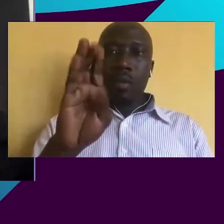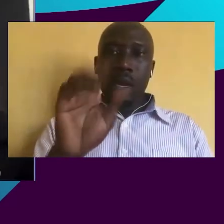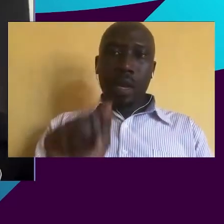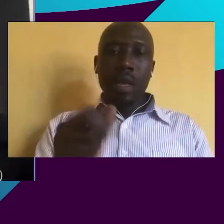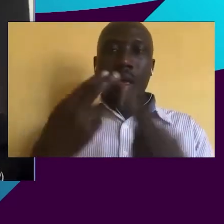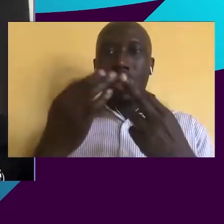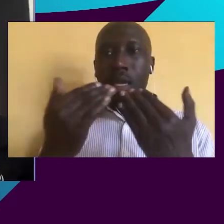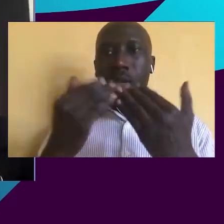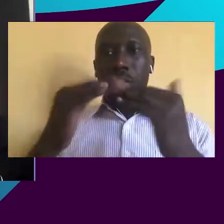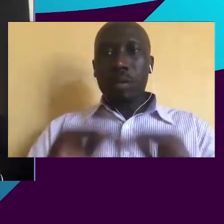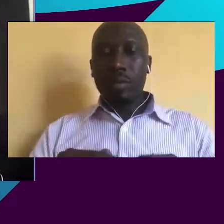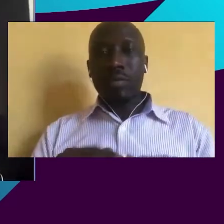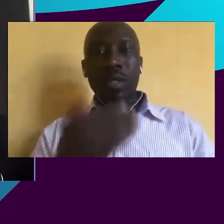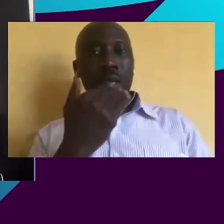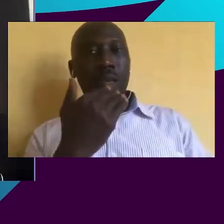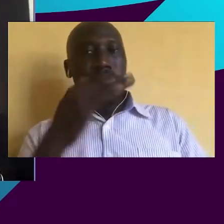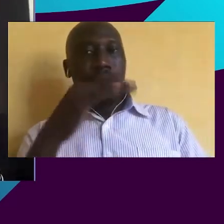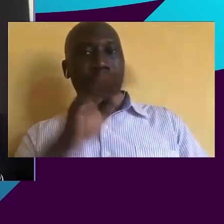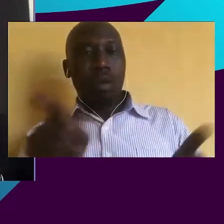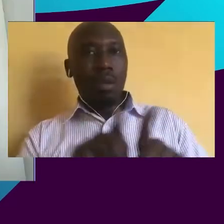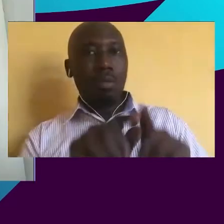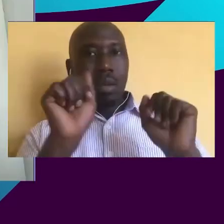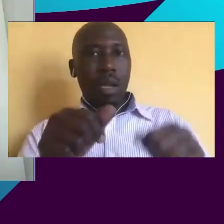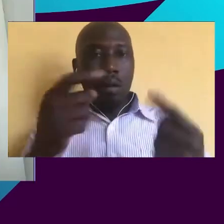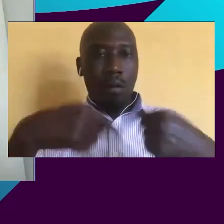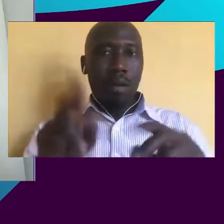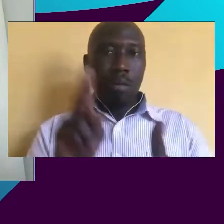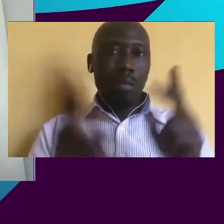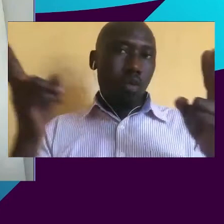Thank you very much. Can everybody hear me yet?